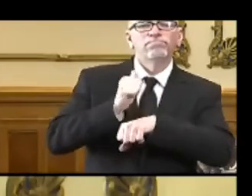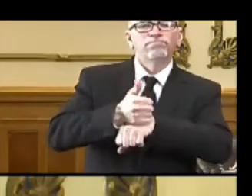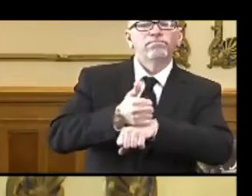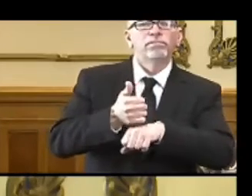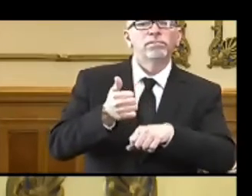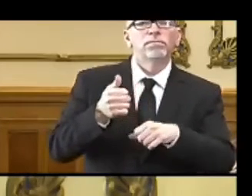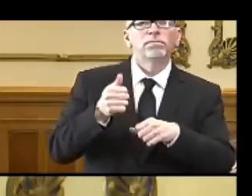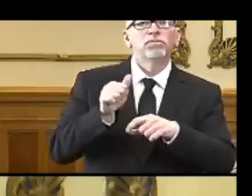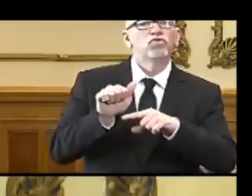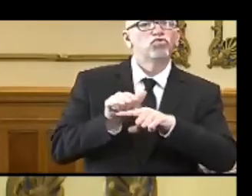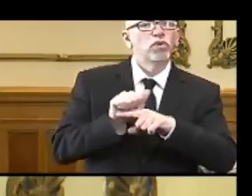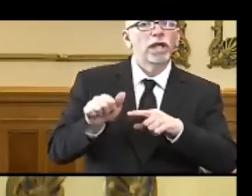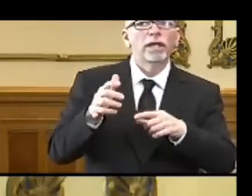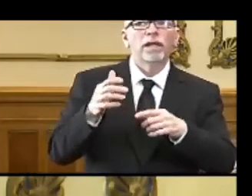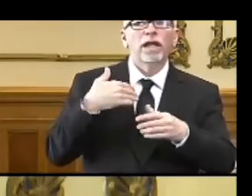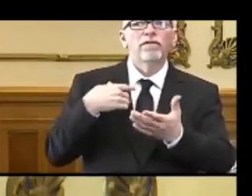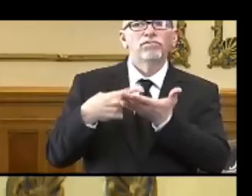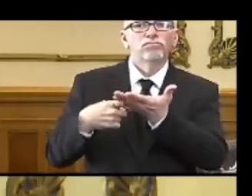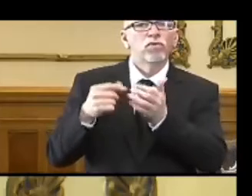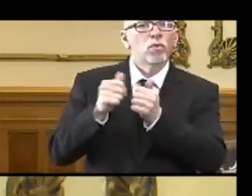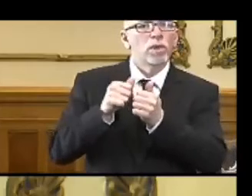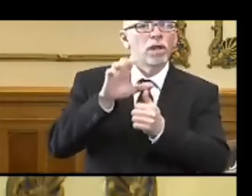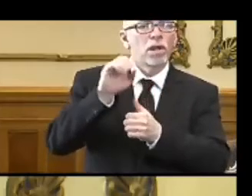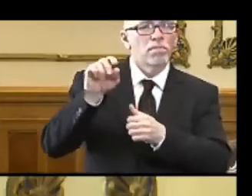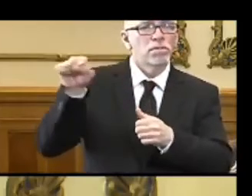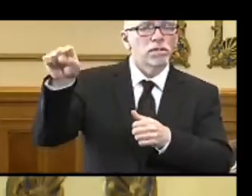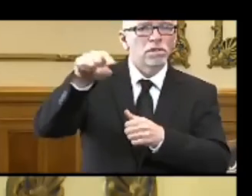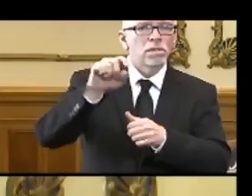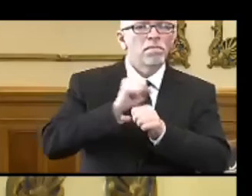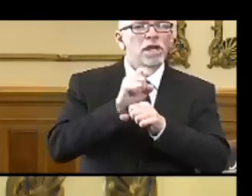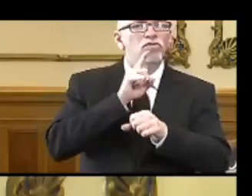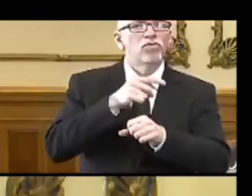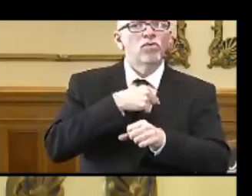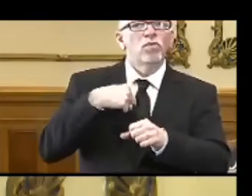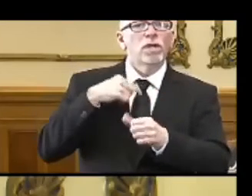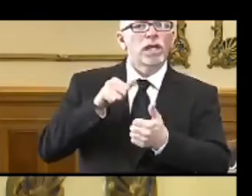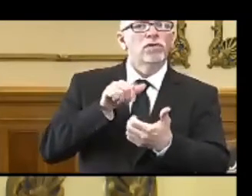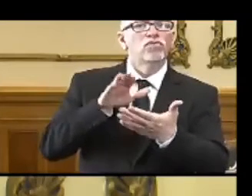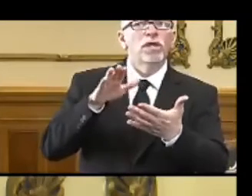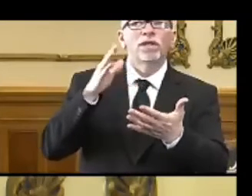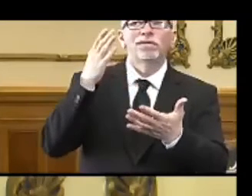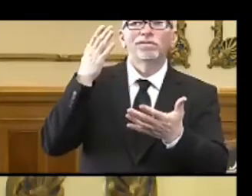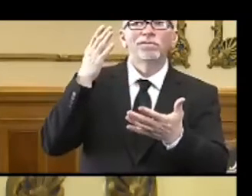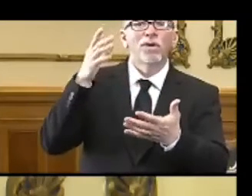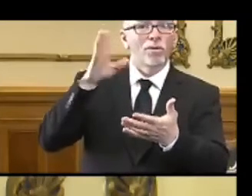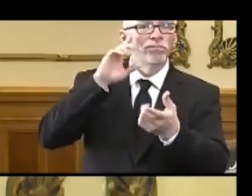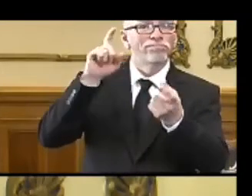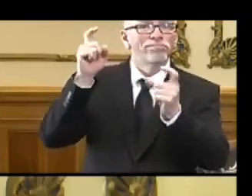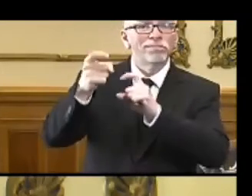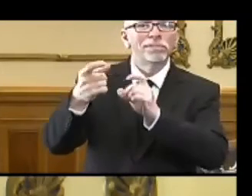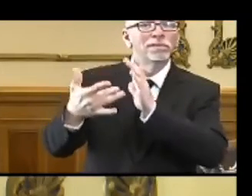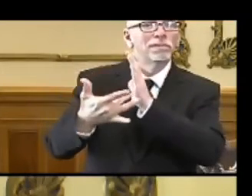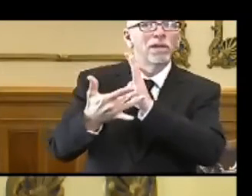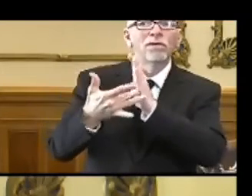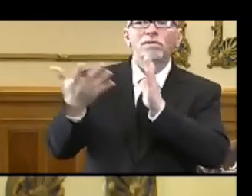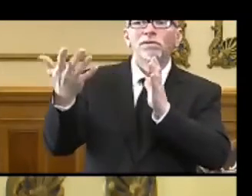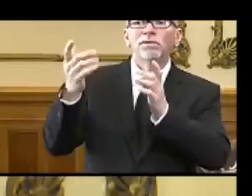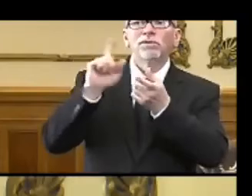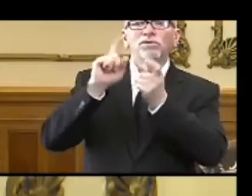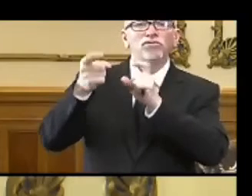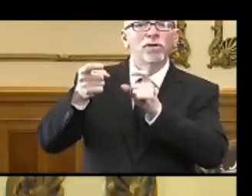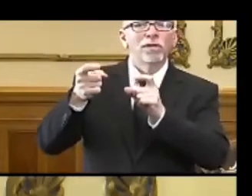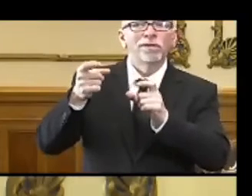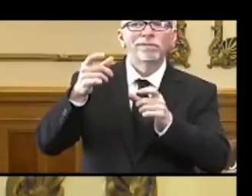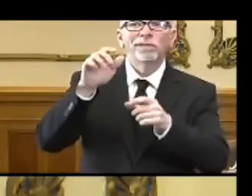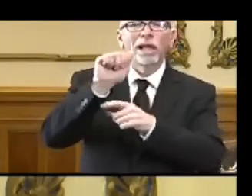in place and having discussions with employers to address automation, to address AI, and to make sure